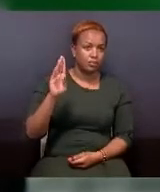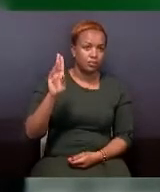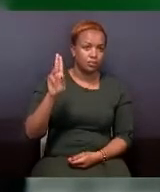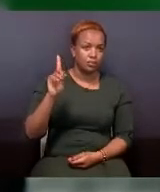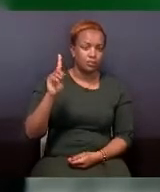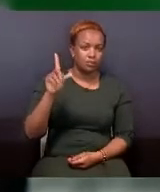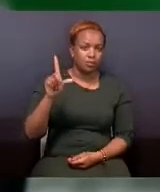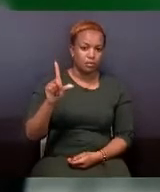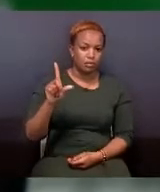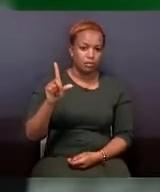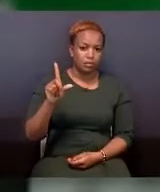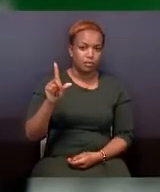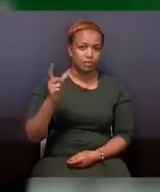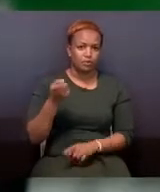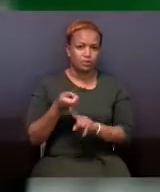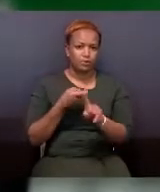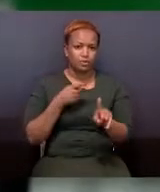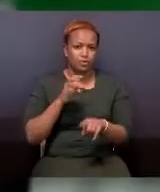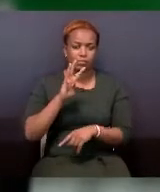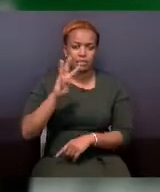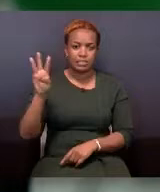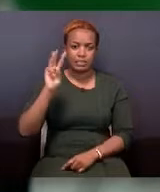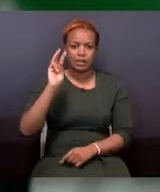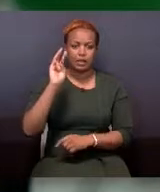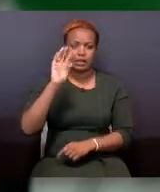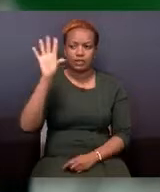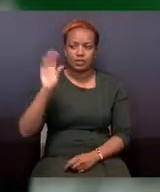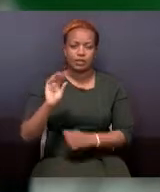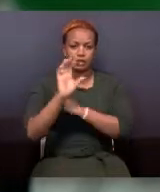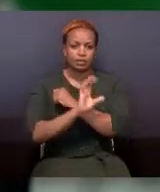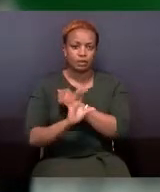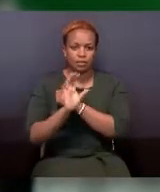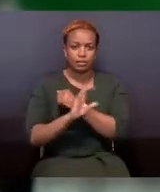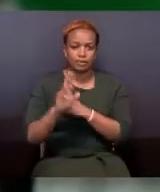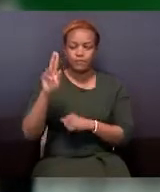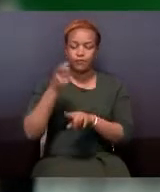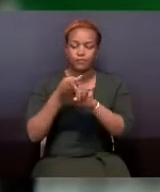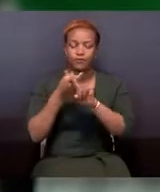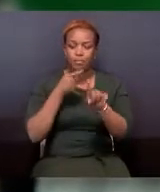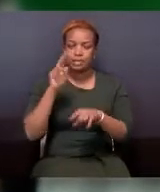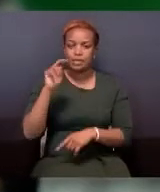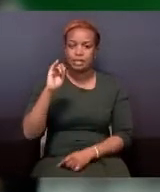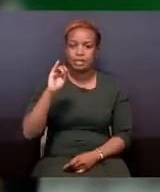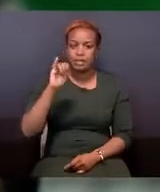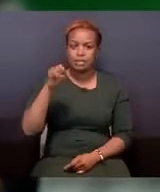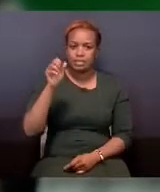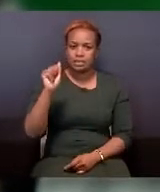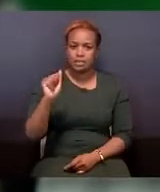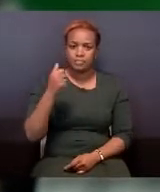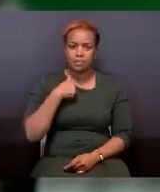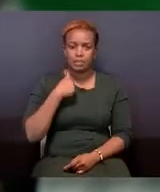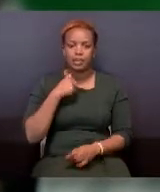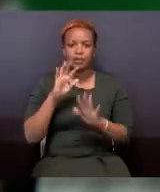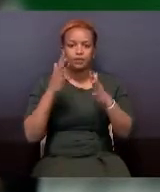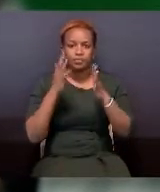great and wonderful country in West Africa. I come from Niger, and I congratulate you